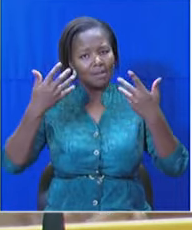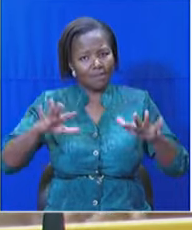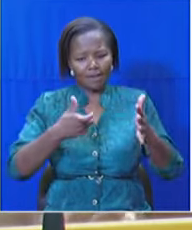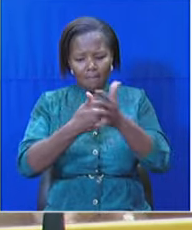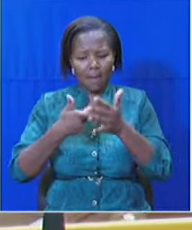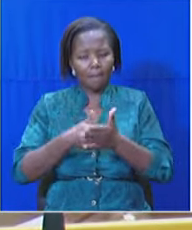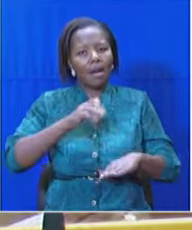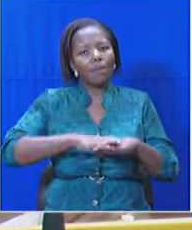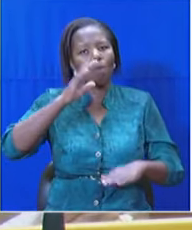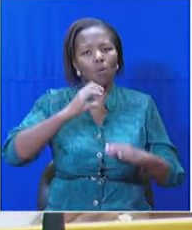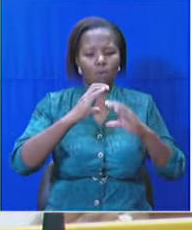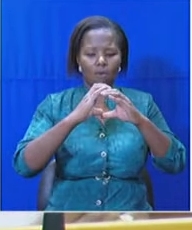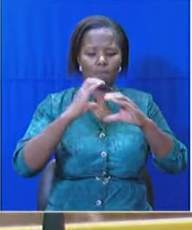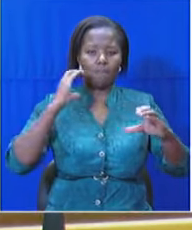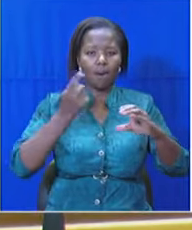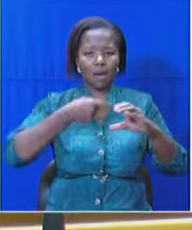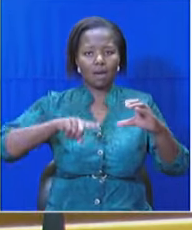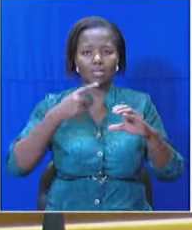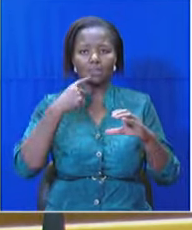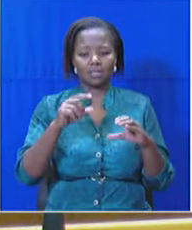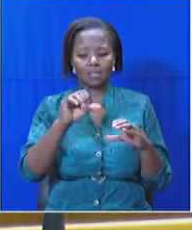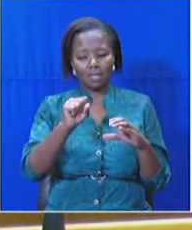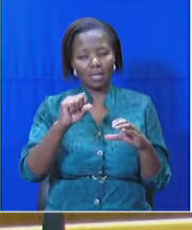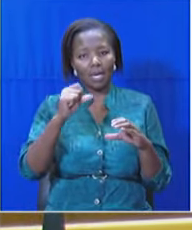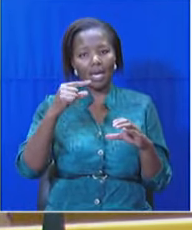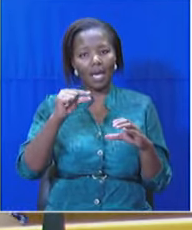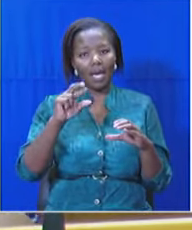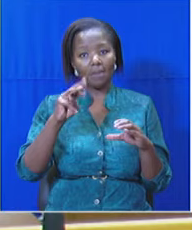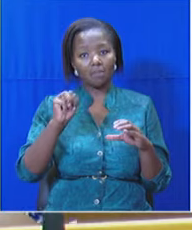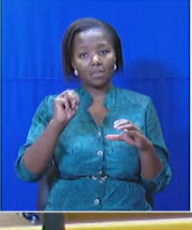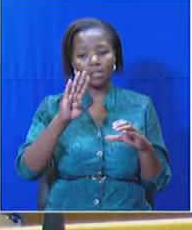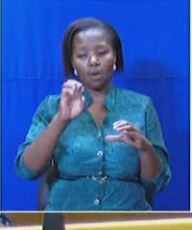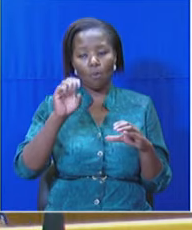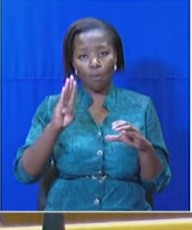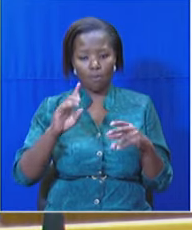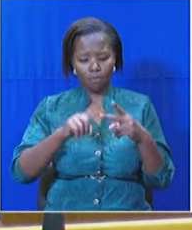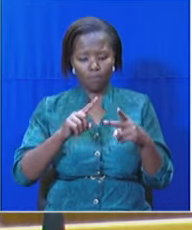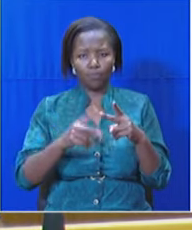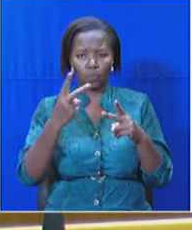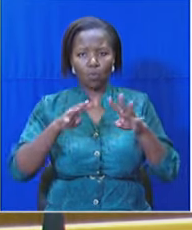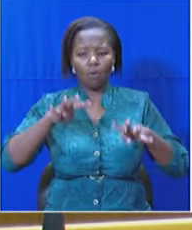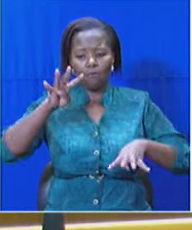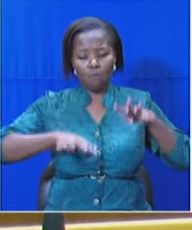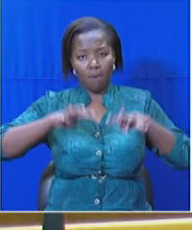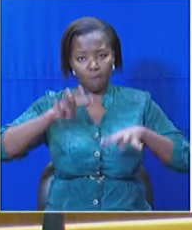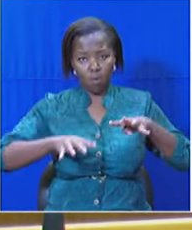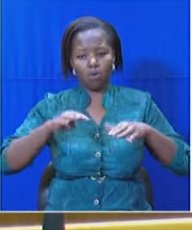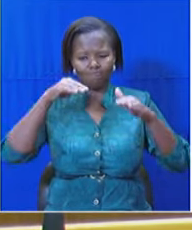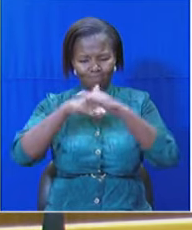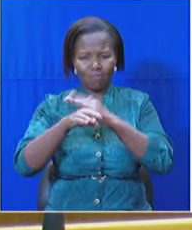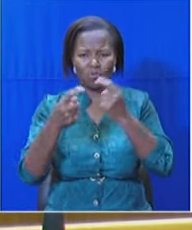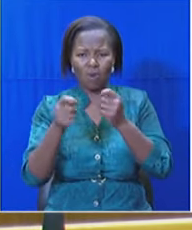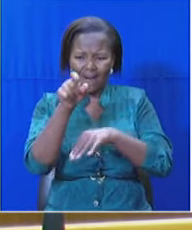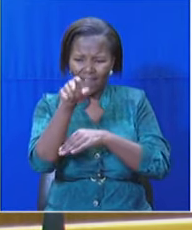mobile lodgement buses, which are called Gemsbok, and 2 4x4s that will go in deep rural areas to service